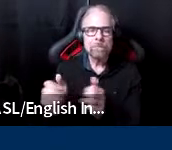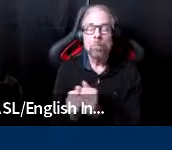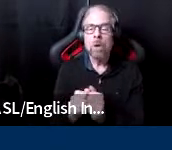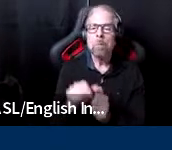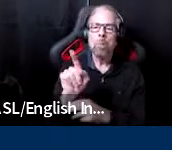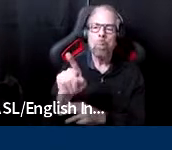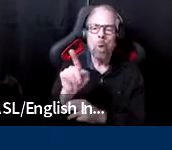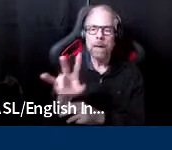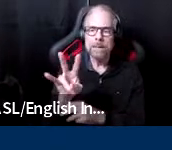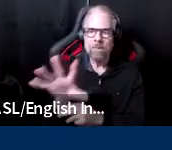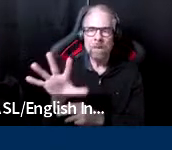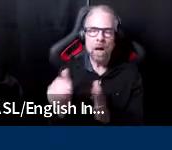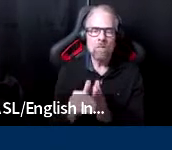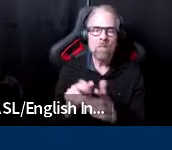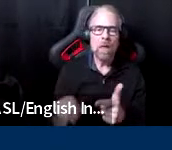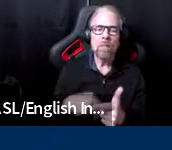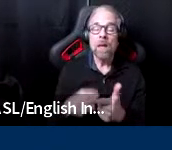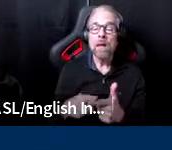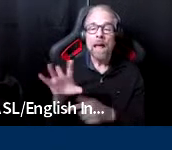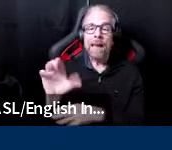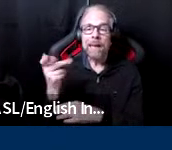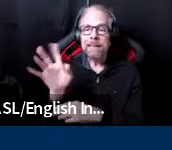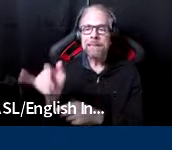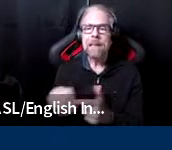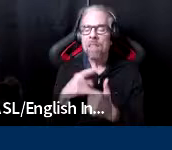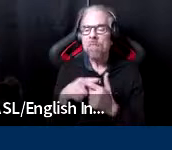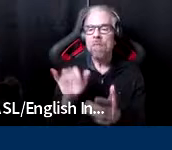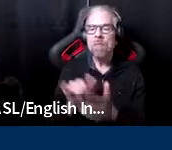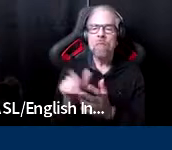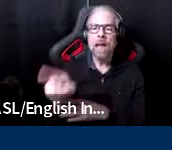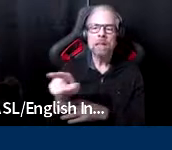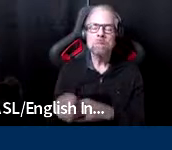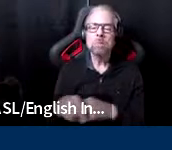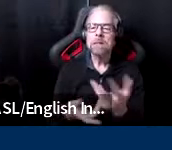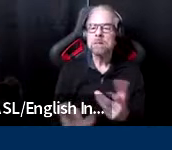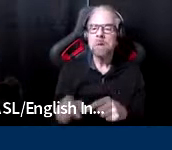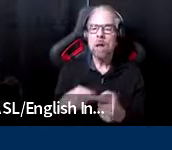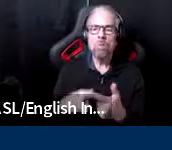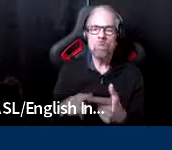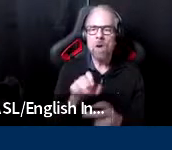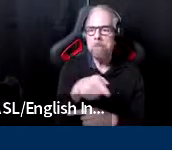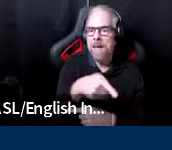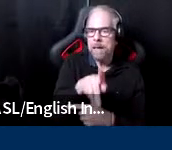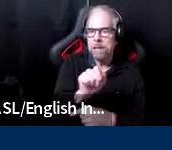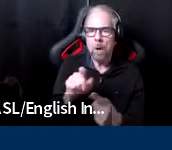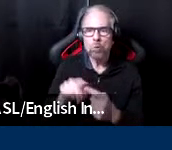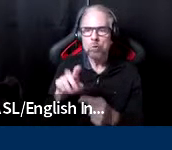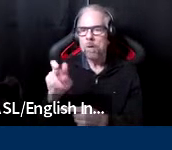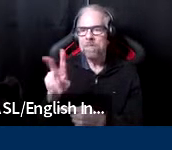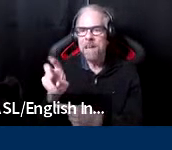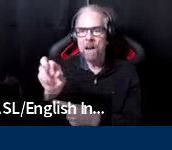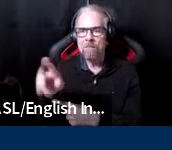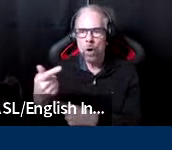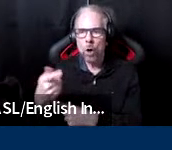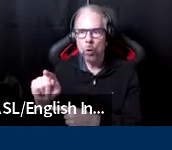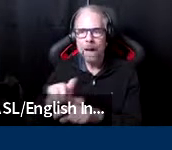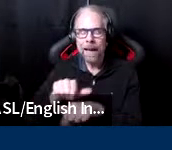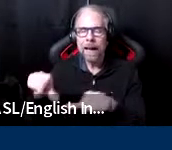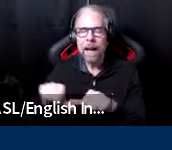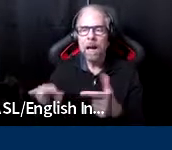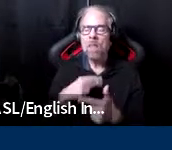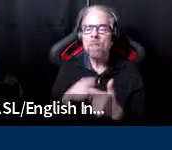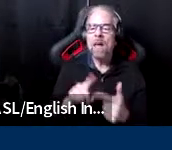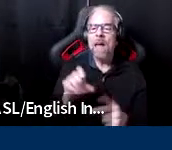as Casey mentioned, that was being extended across the river from Expo to the Evergreen area, the express bus on